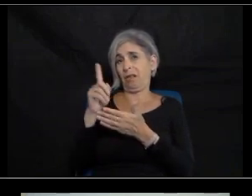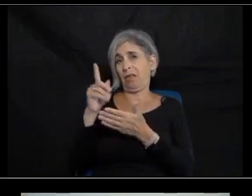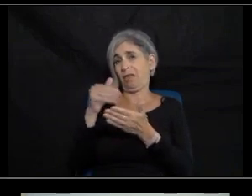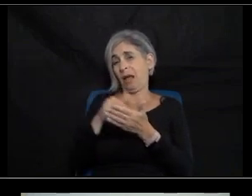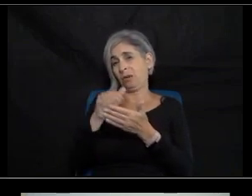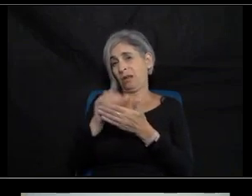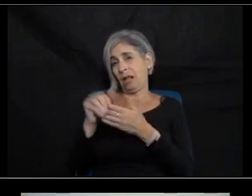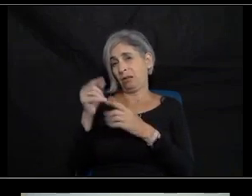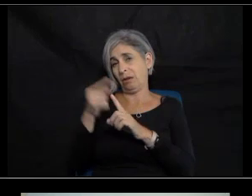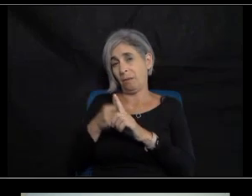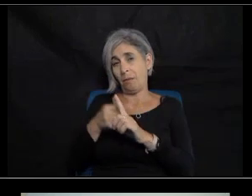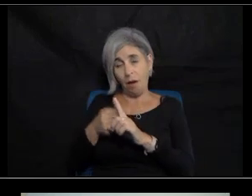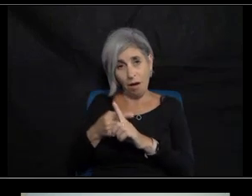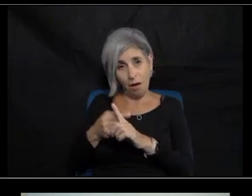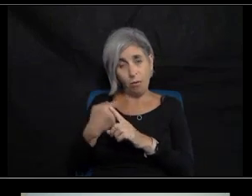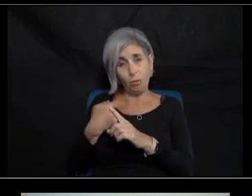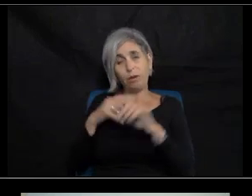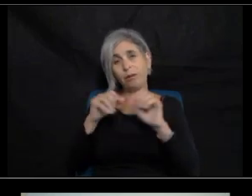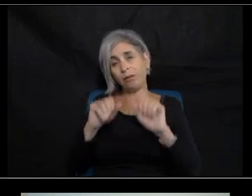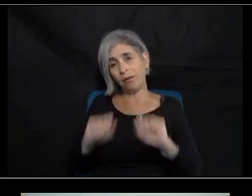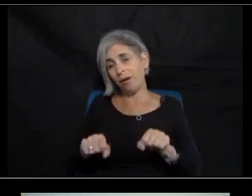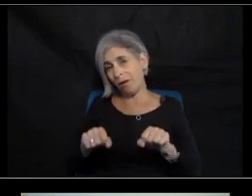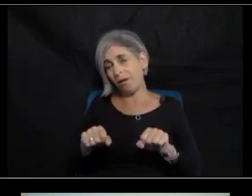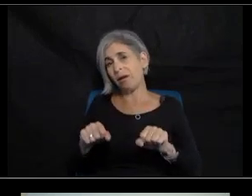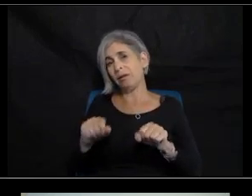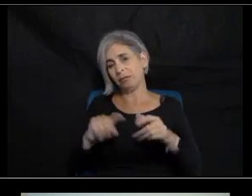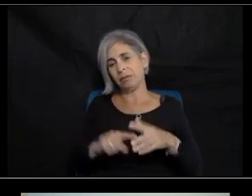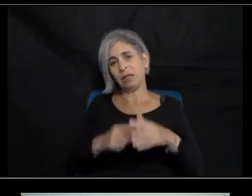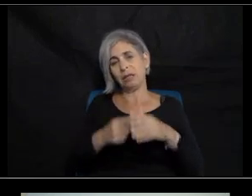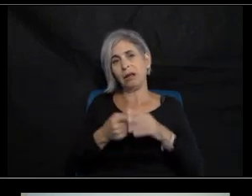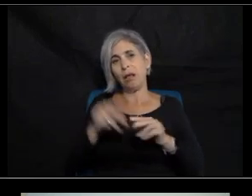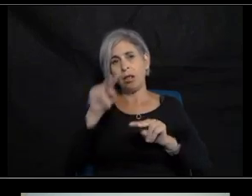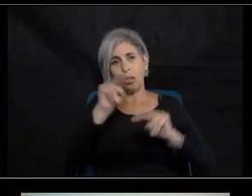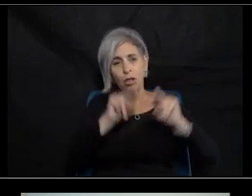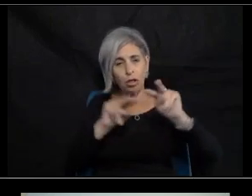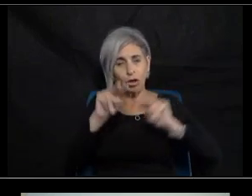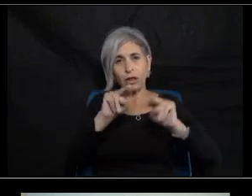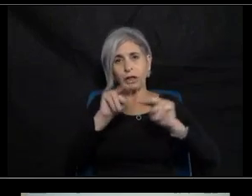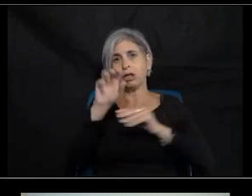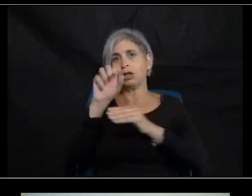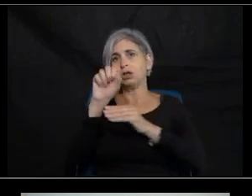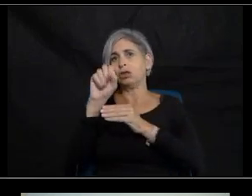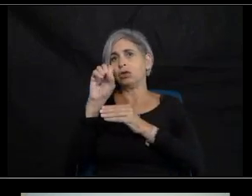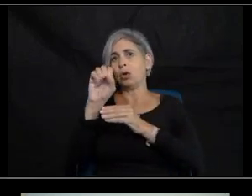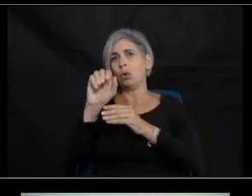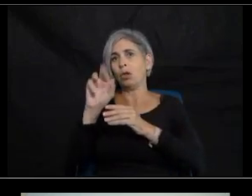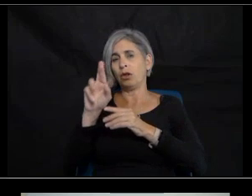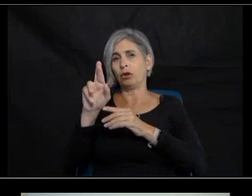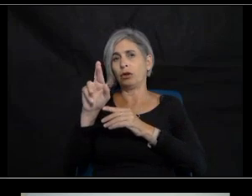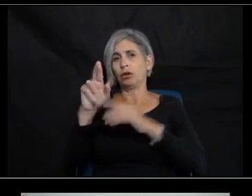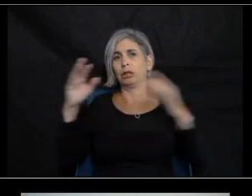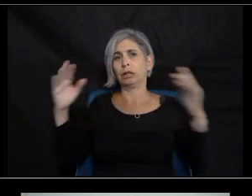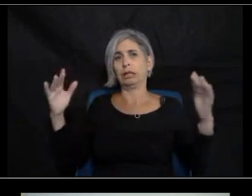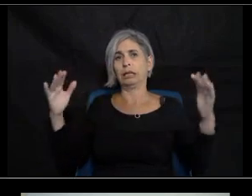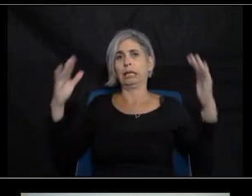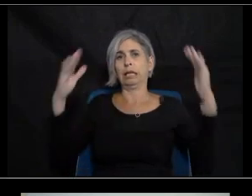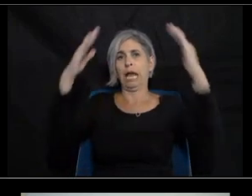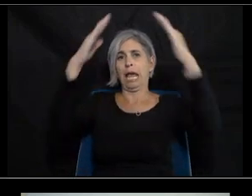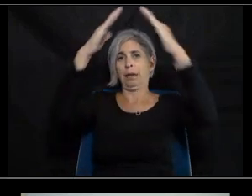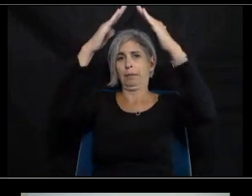month, that we could begin looking into building solar canopies and other sort